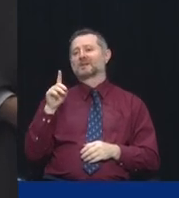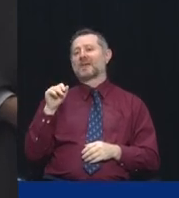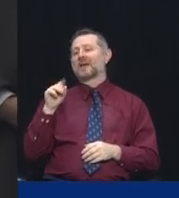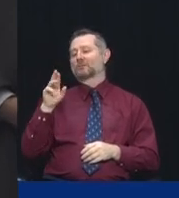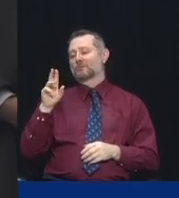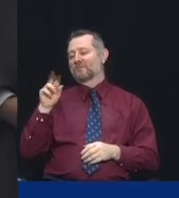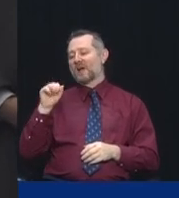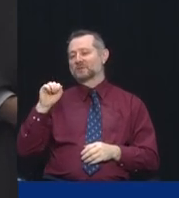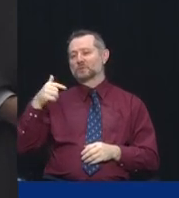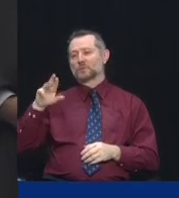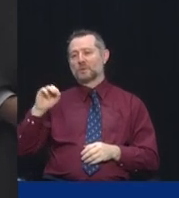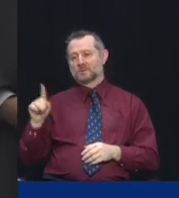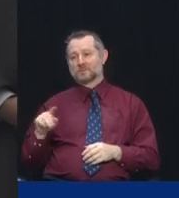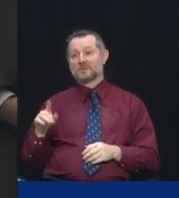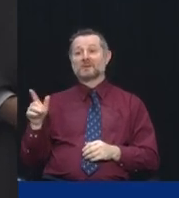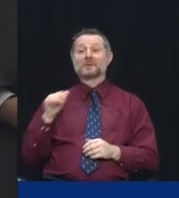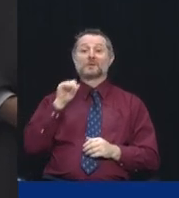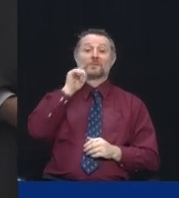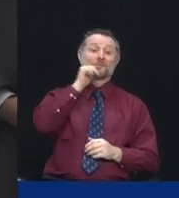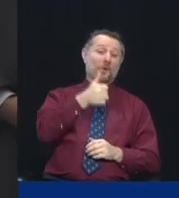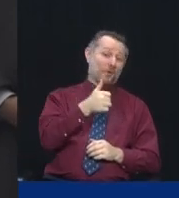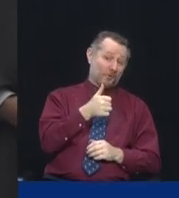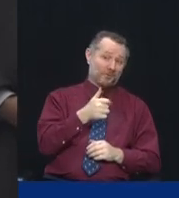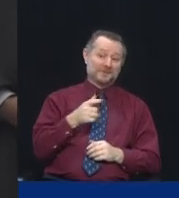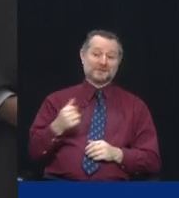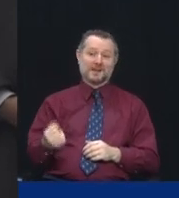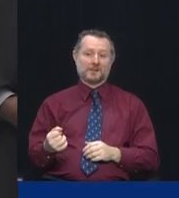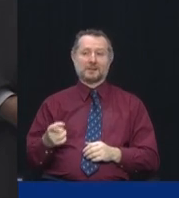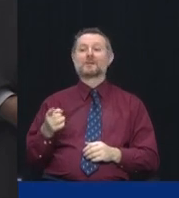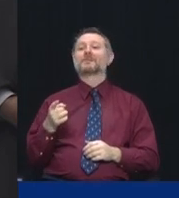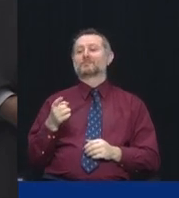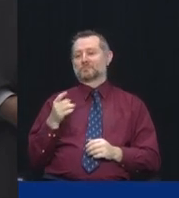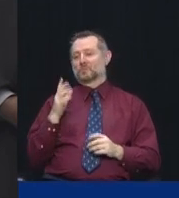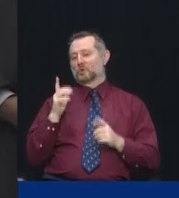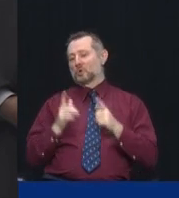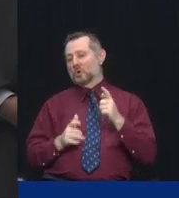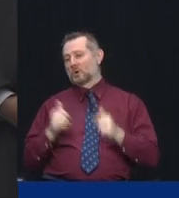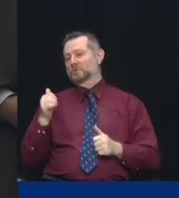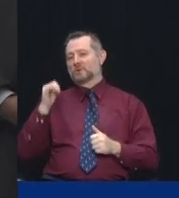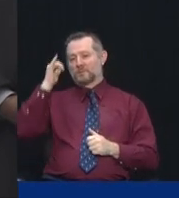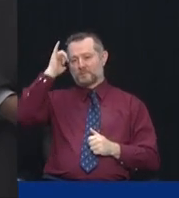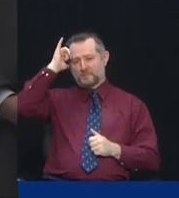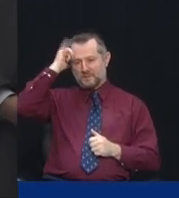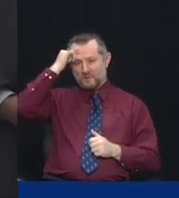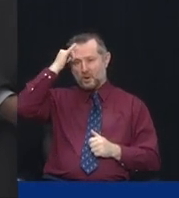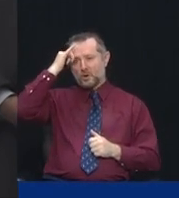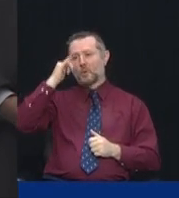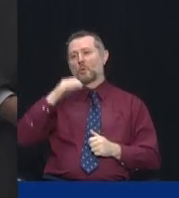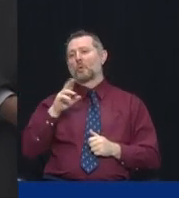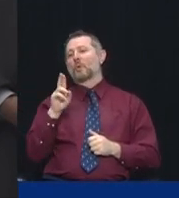pop-up at the Greater Buffalo United Accountable Healthcare Network, 1195 Main Street.